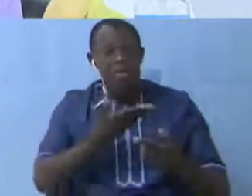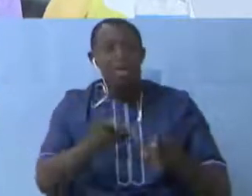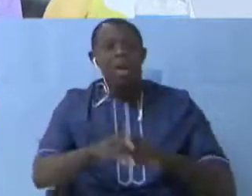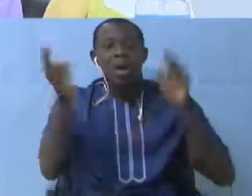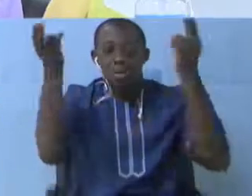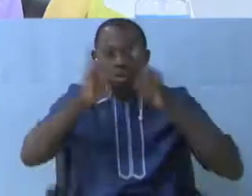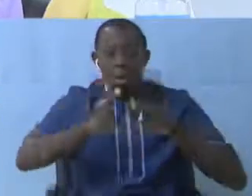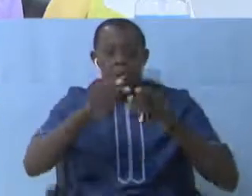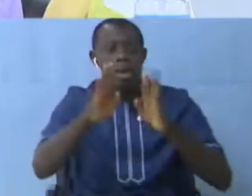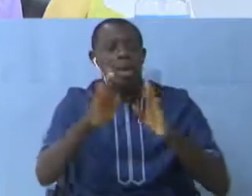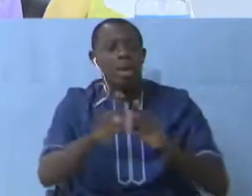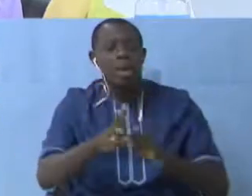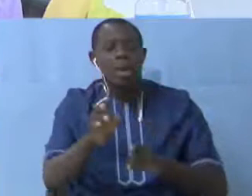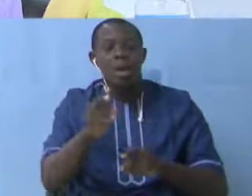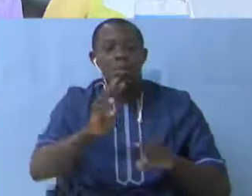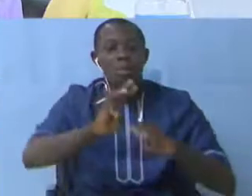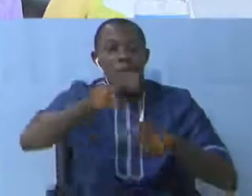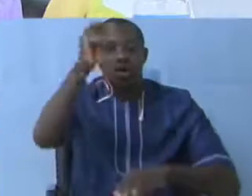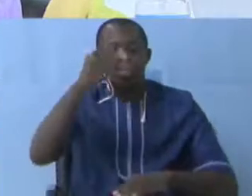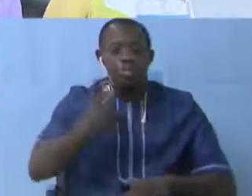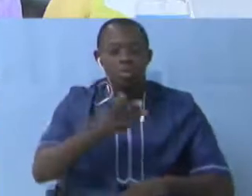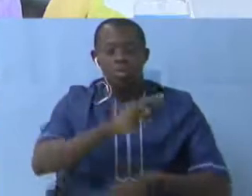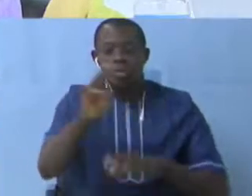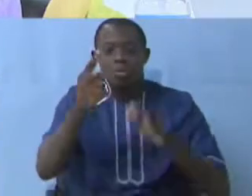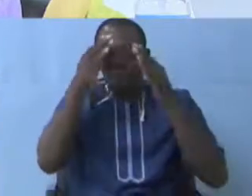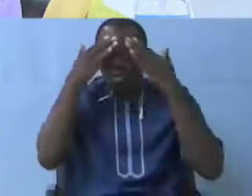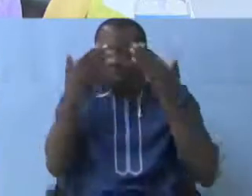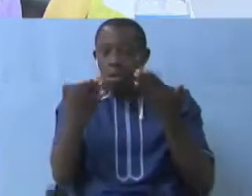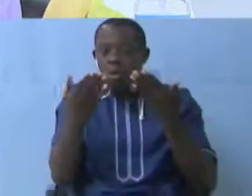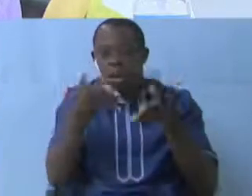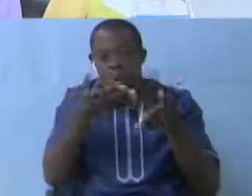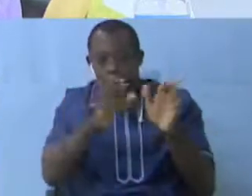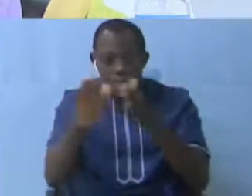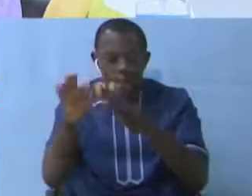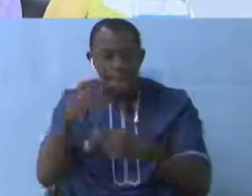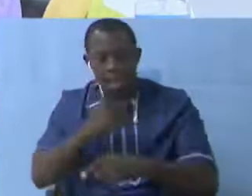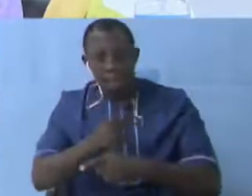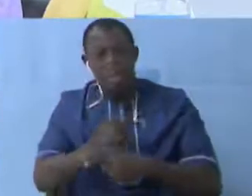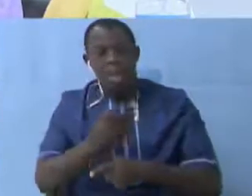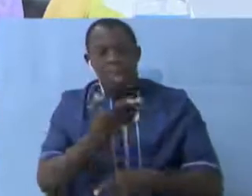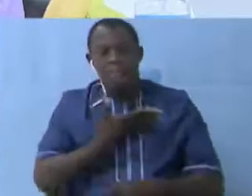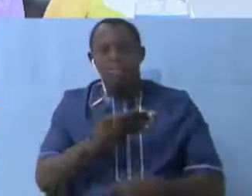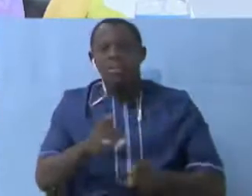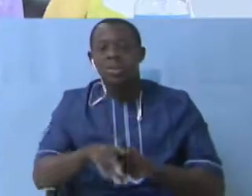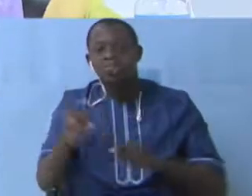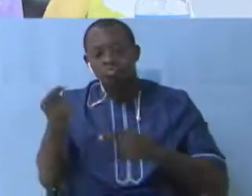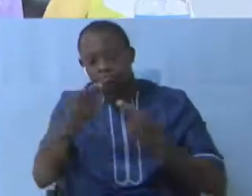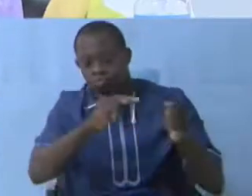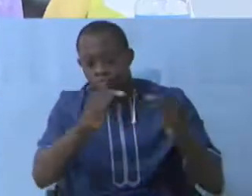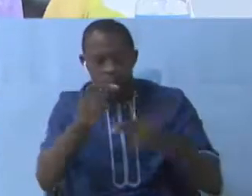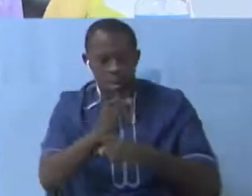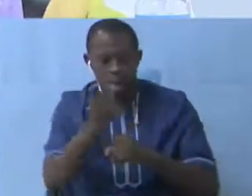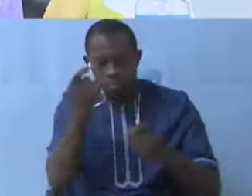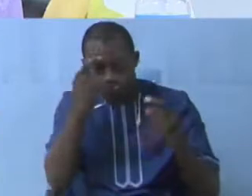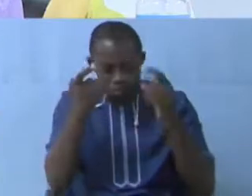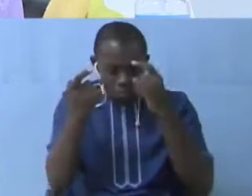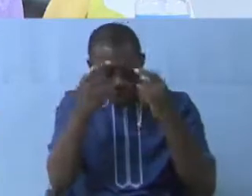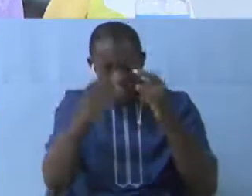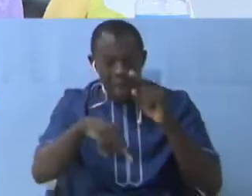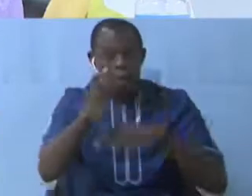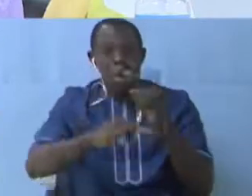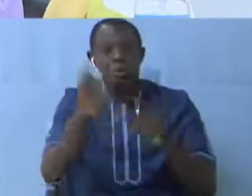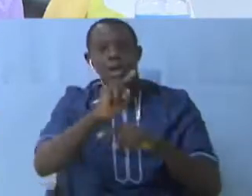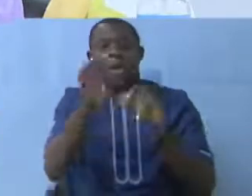them didn't know our system, but they had compelling arguments that could really cast doubt about what was happening. So